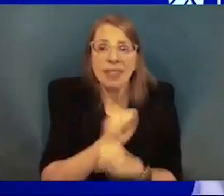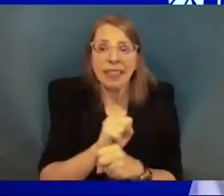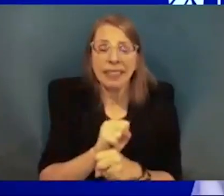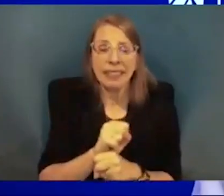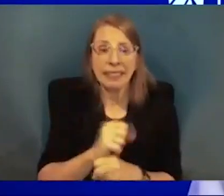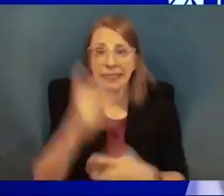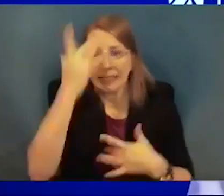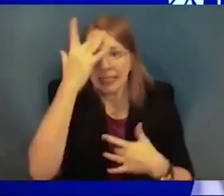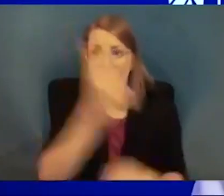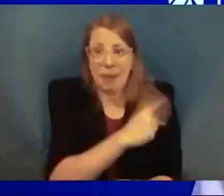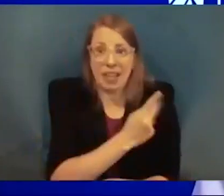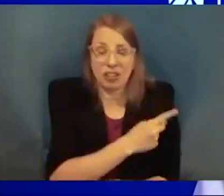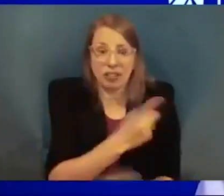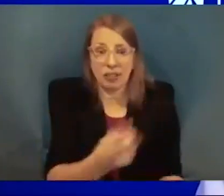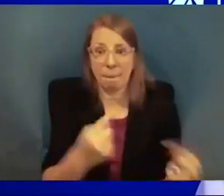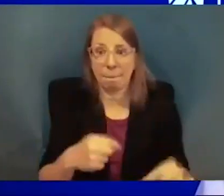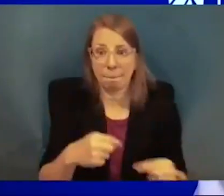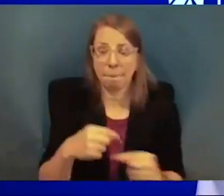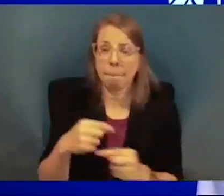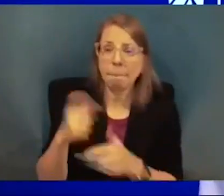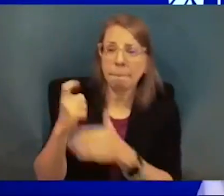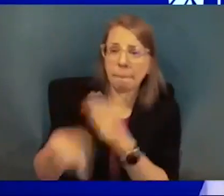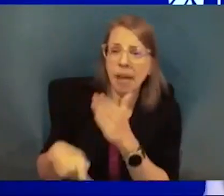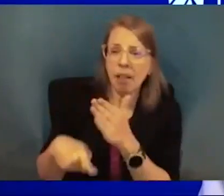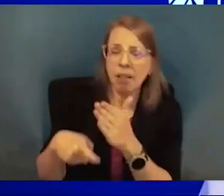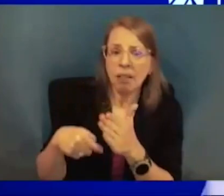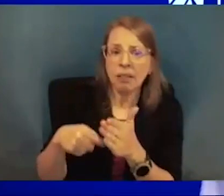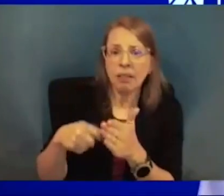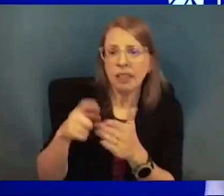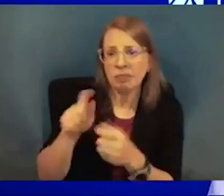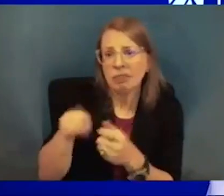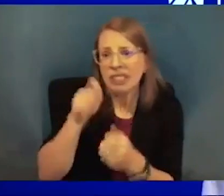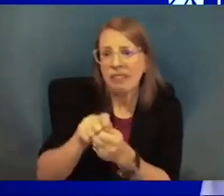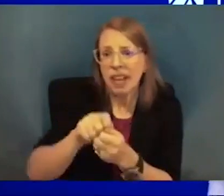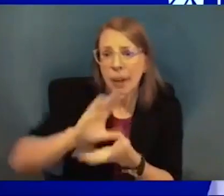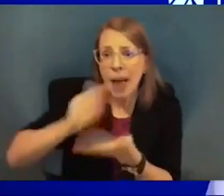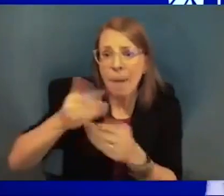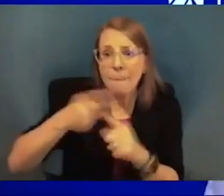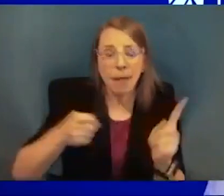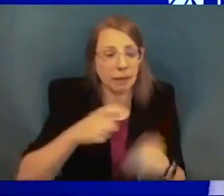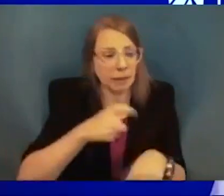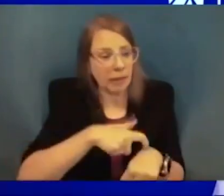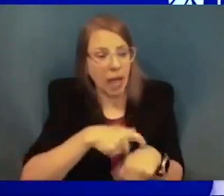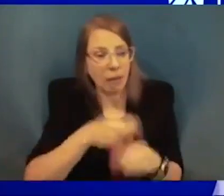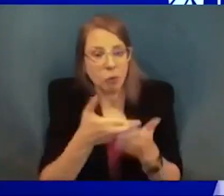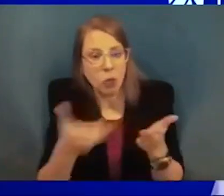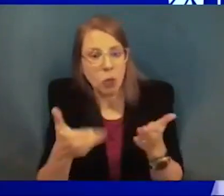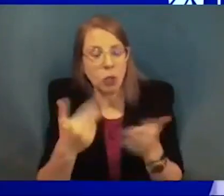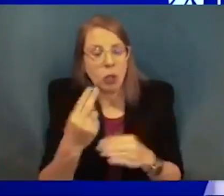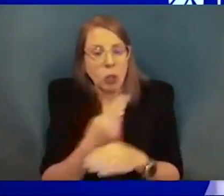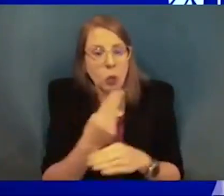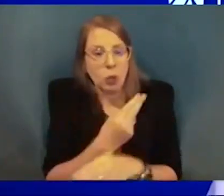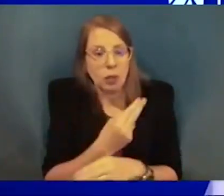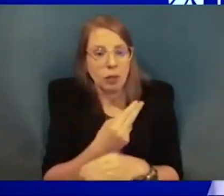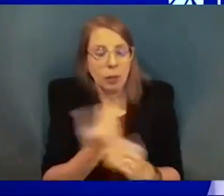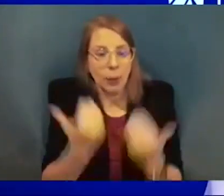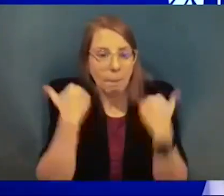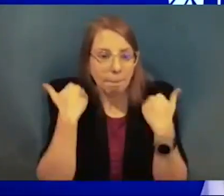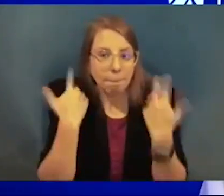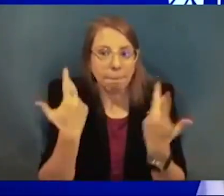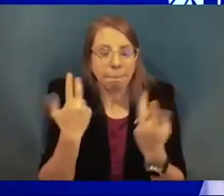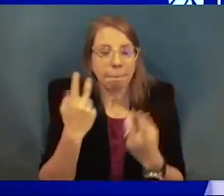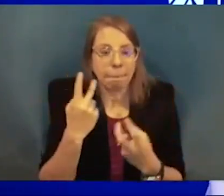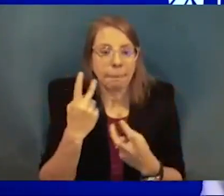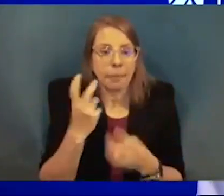amount. But think of all the time and the resources that are used, that it's hard to recoup those costs. And it's not about